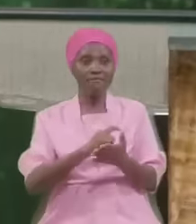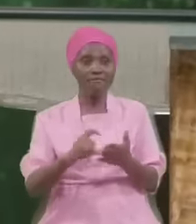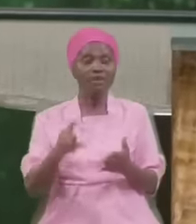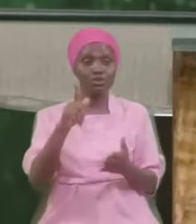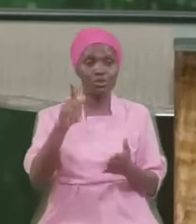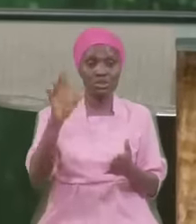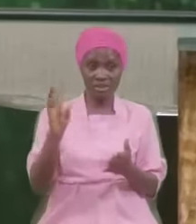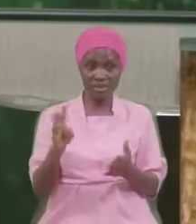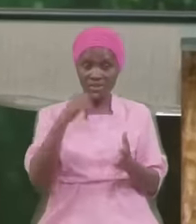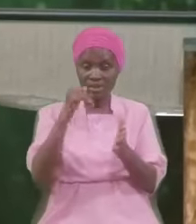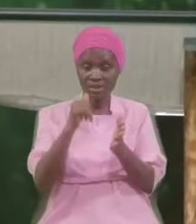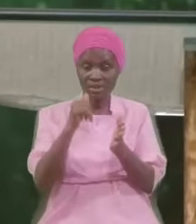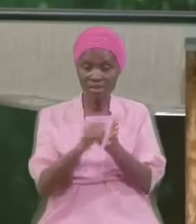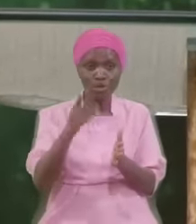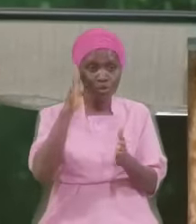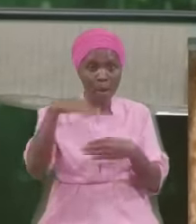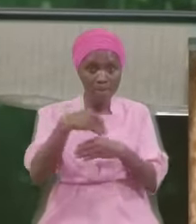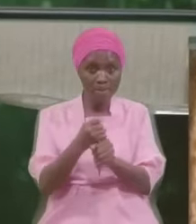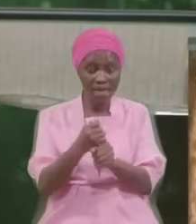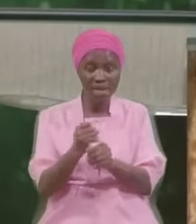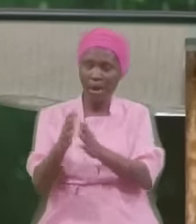make thy prayer unto him.